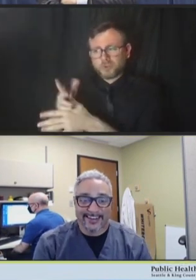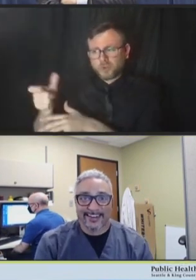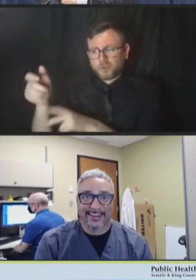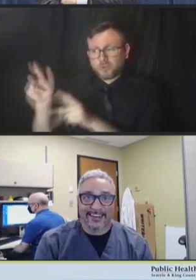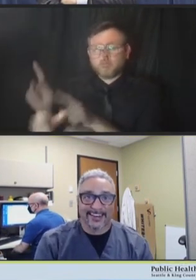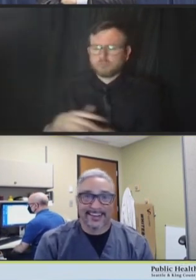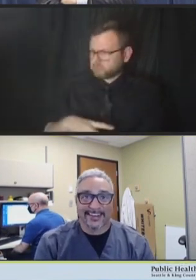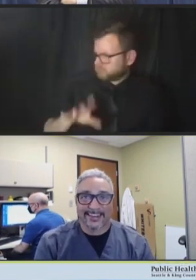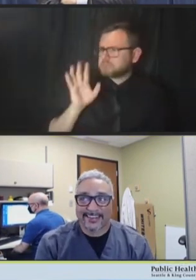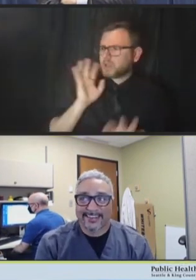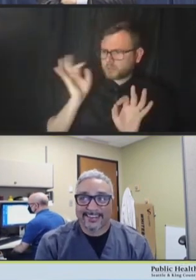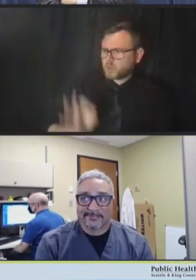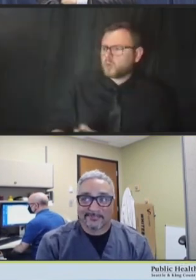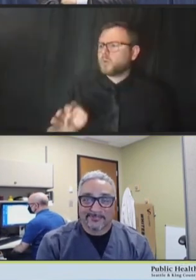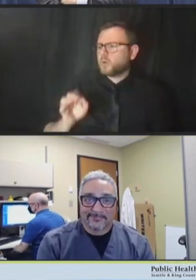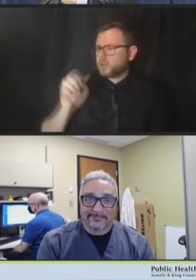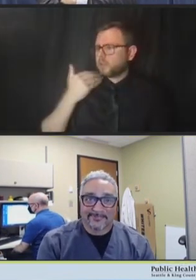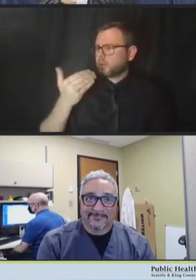Absolutely. Thank you.